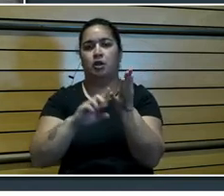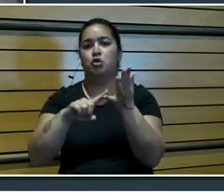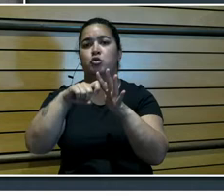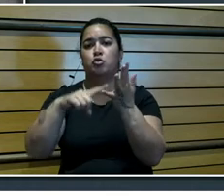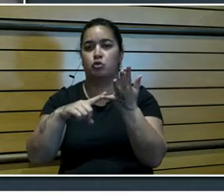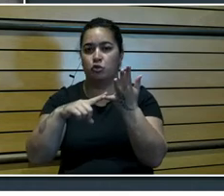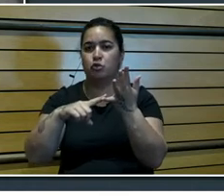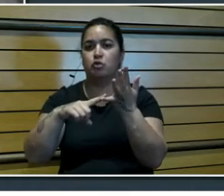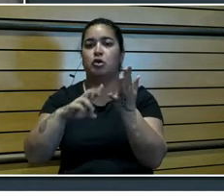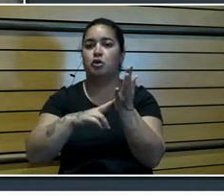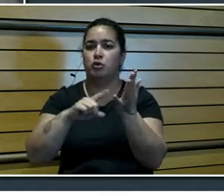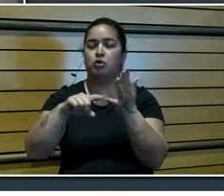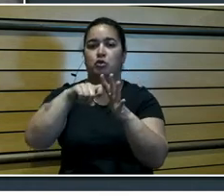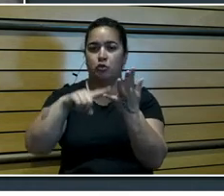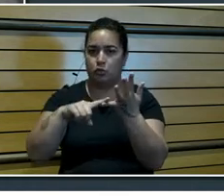Committee.